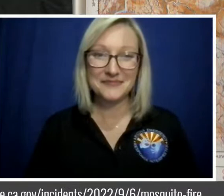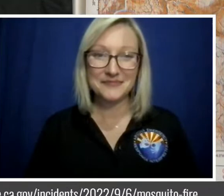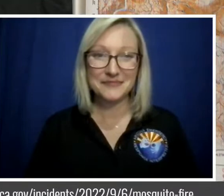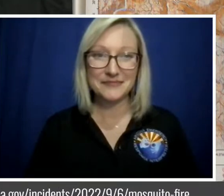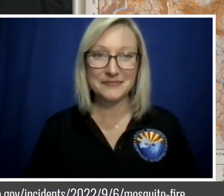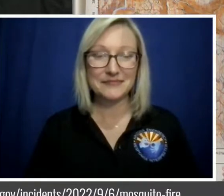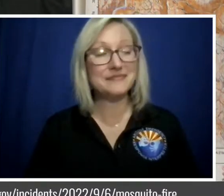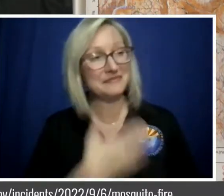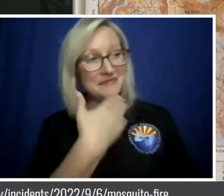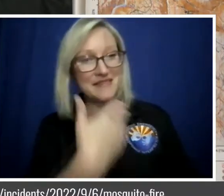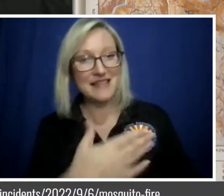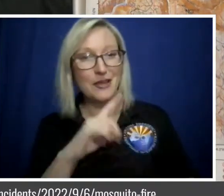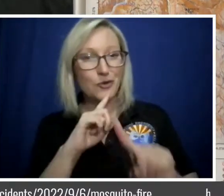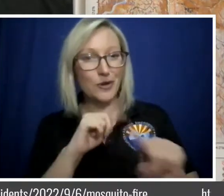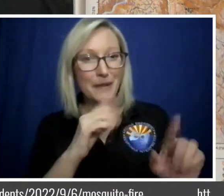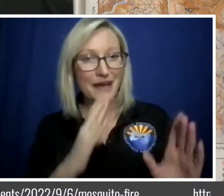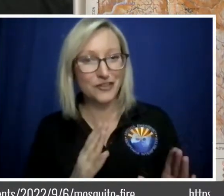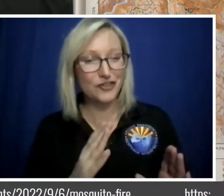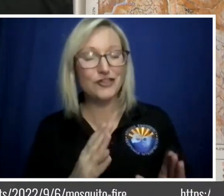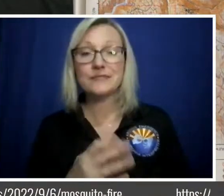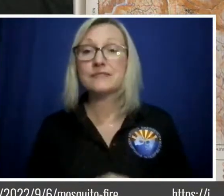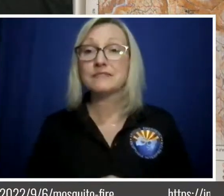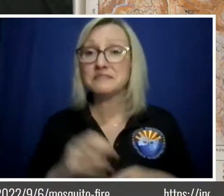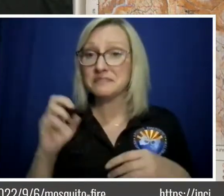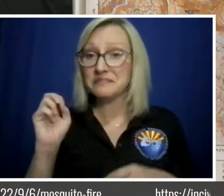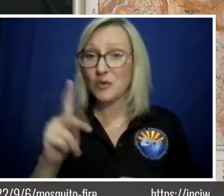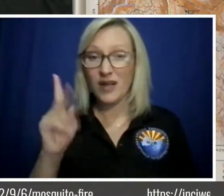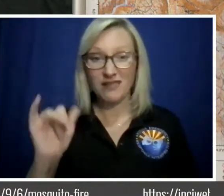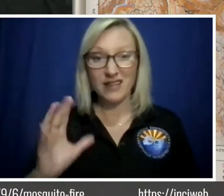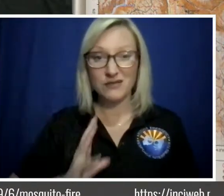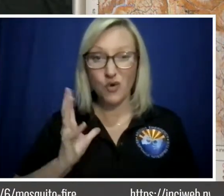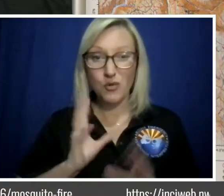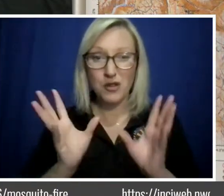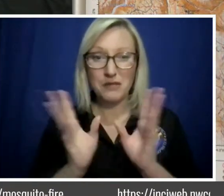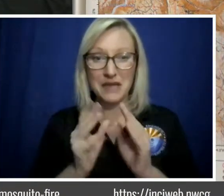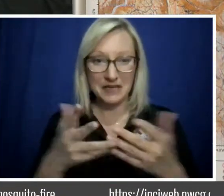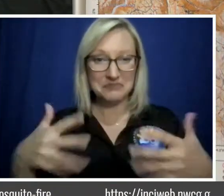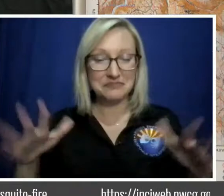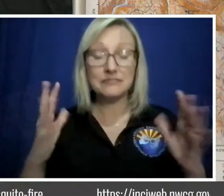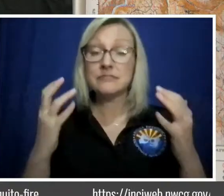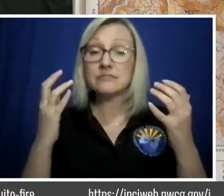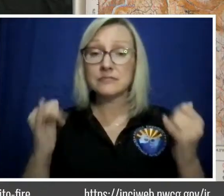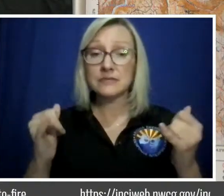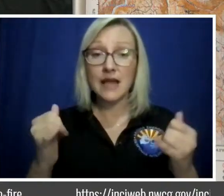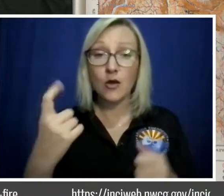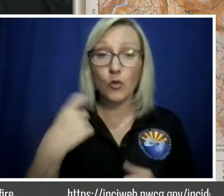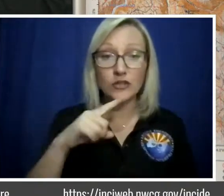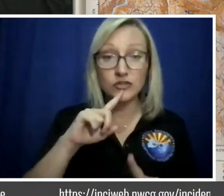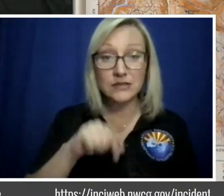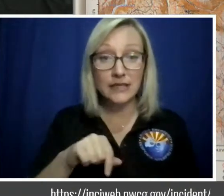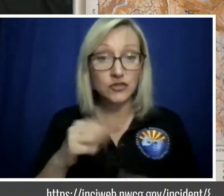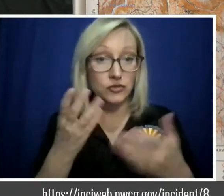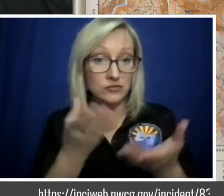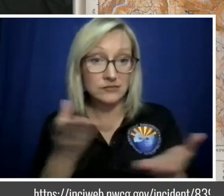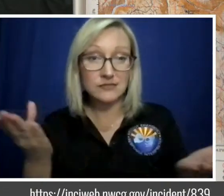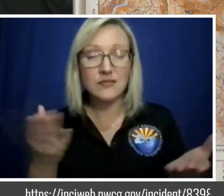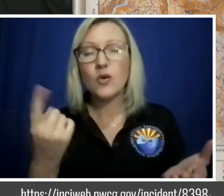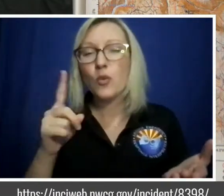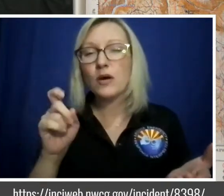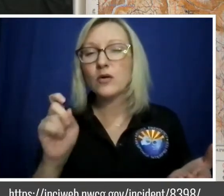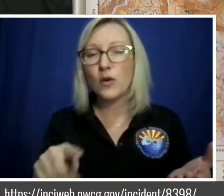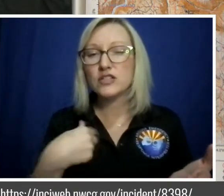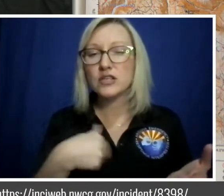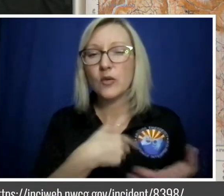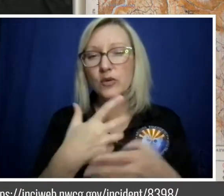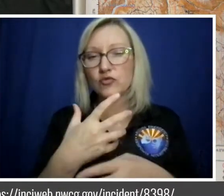Thank you, Commander. Appreciate those words. So that concludes the formal portion of our meeting. We'll now go to questions and answers that were submitted earlier. One of the questions that we did